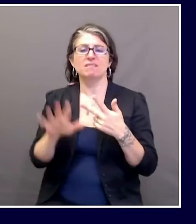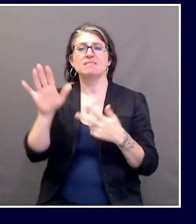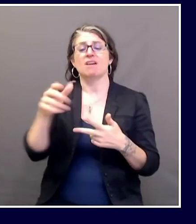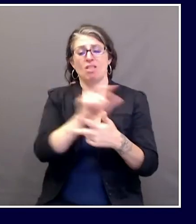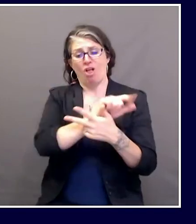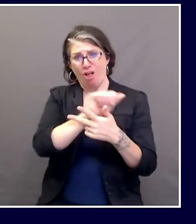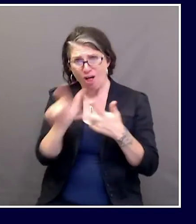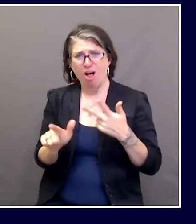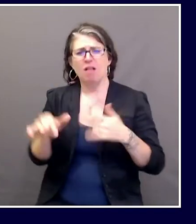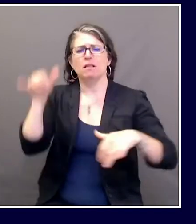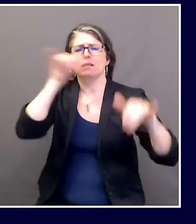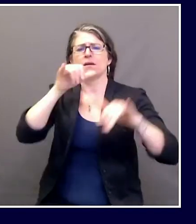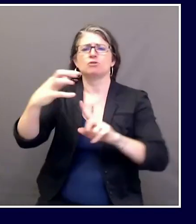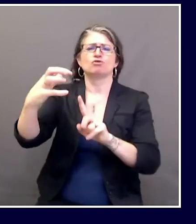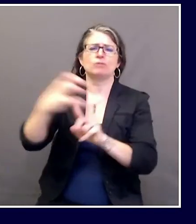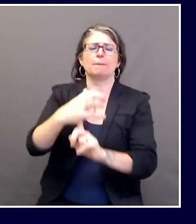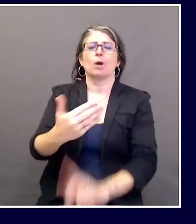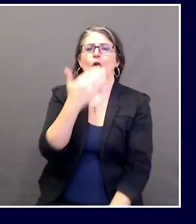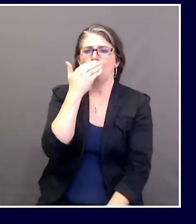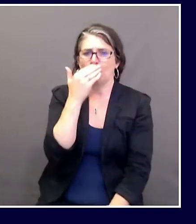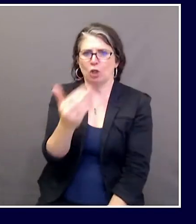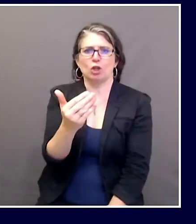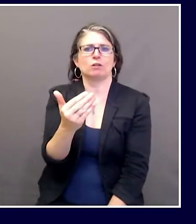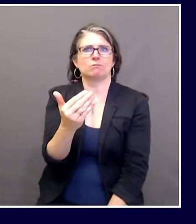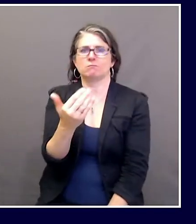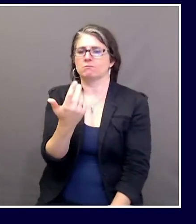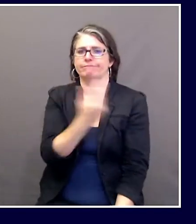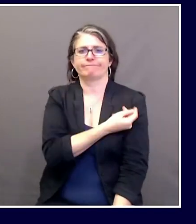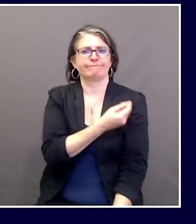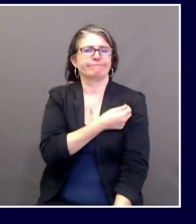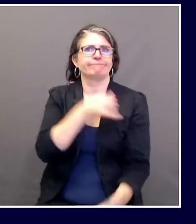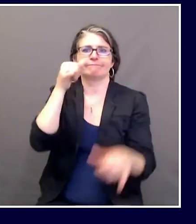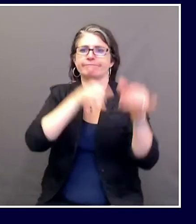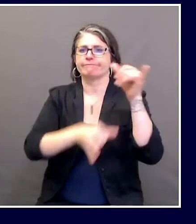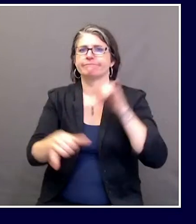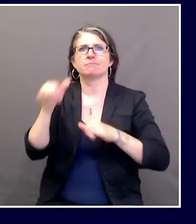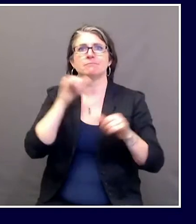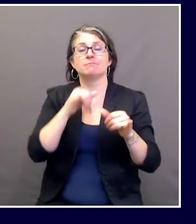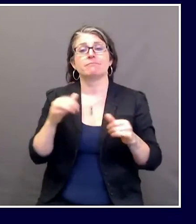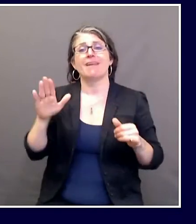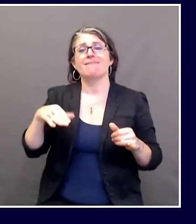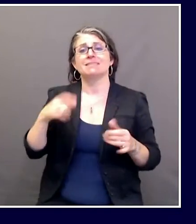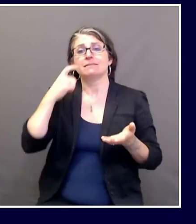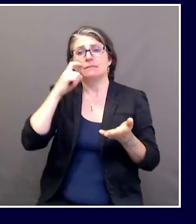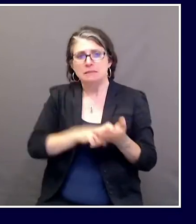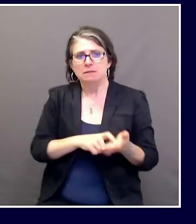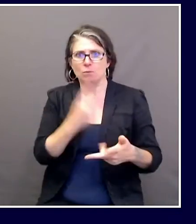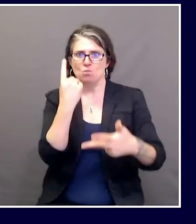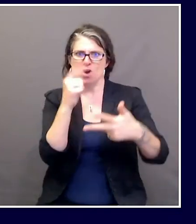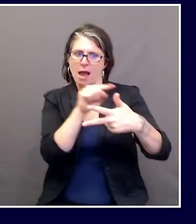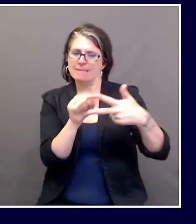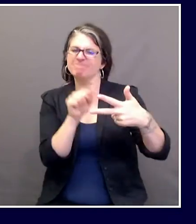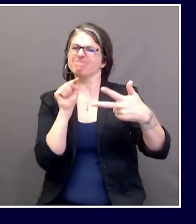seen any predominance or strong association by vaccine. Our website has information on the breakthrough